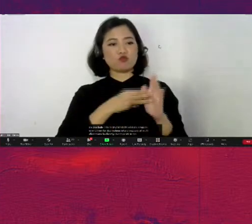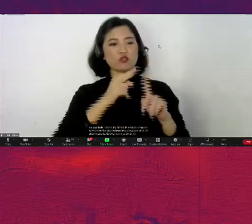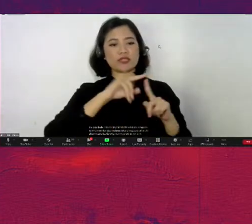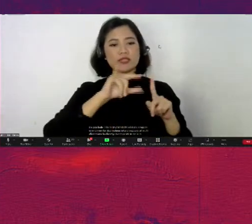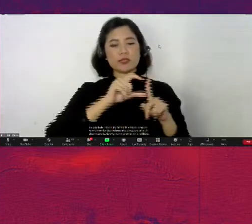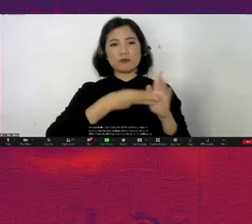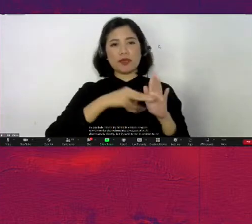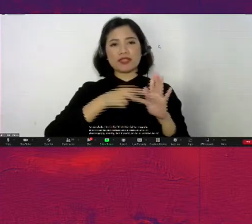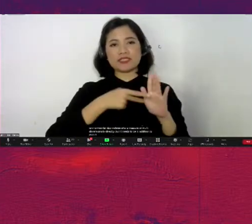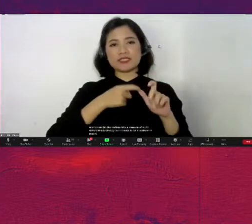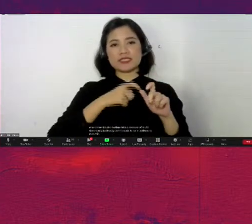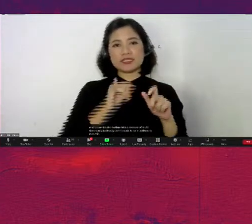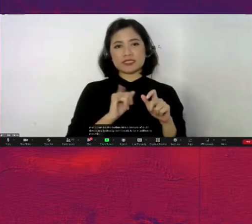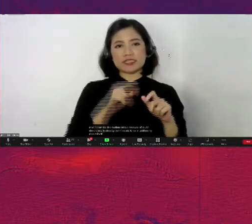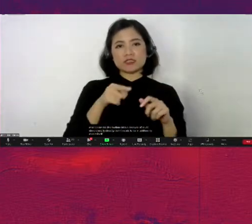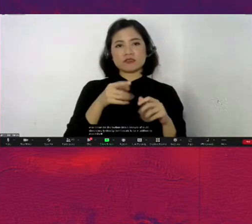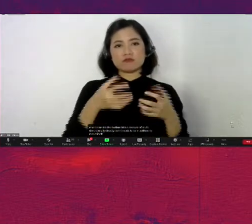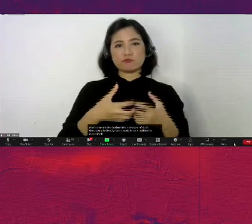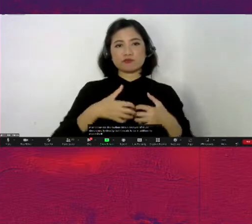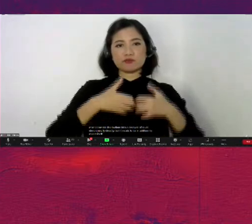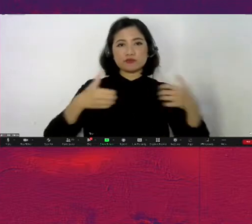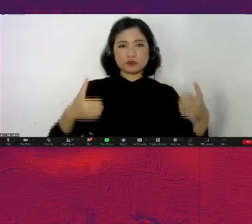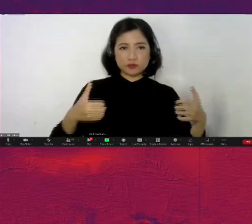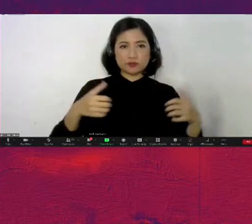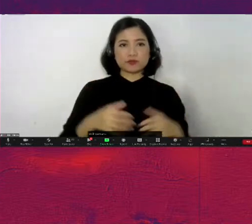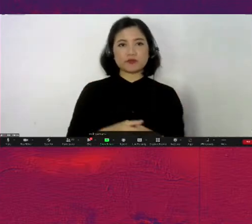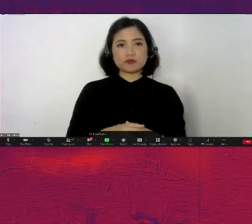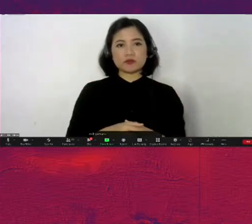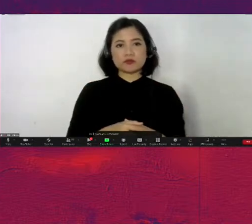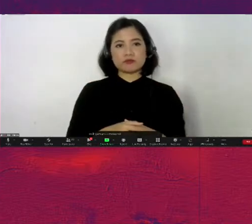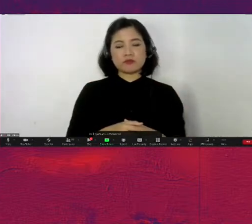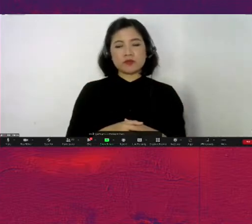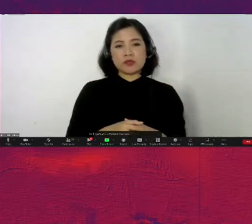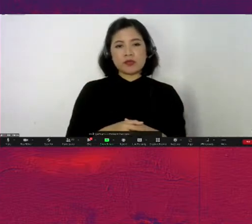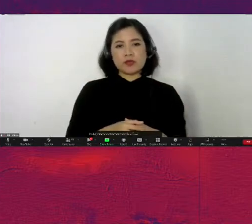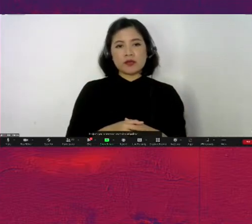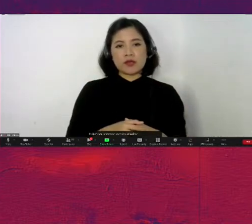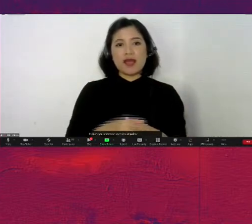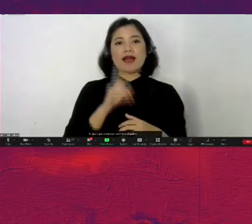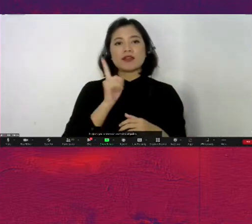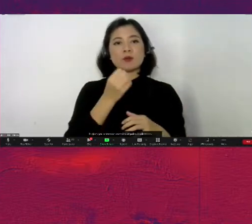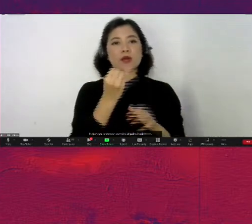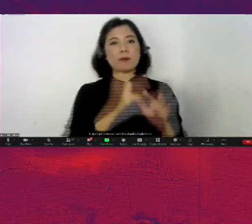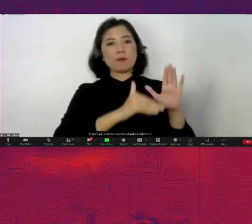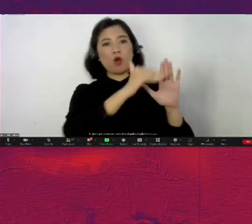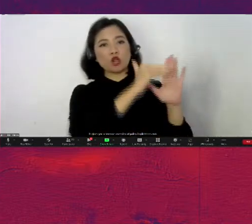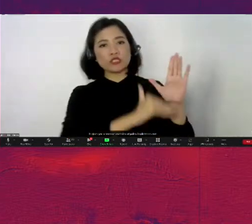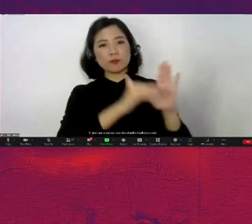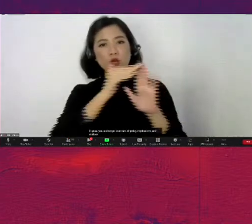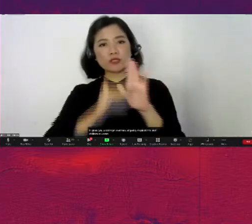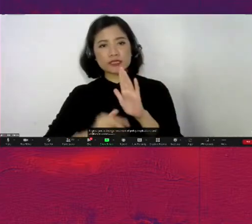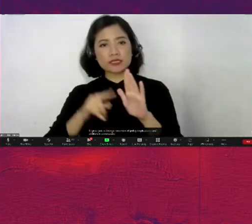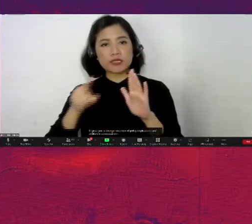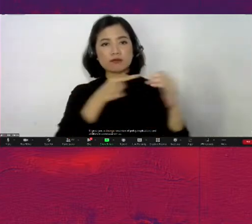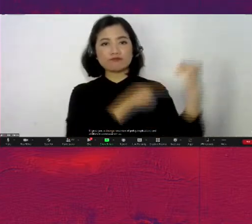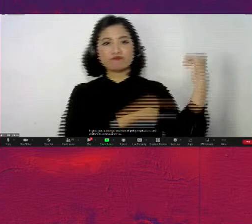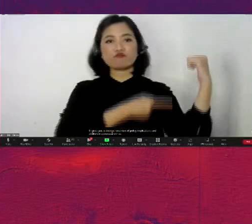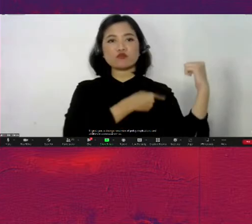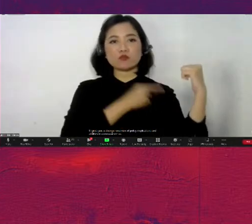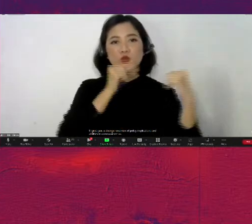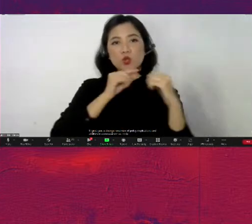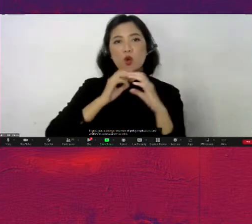be in addition to reported separately. It gives you a stronger overview of policy implications and abilities to communicate